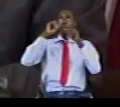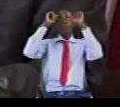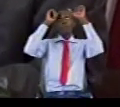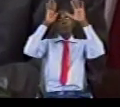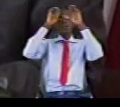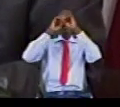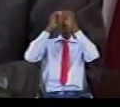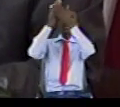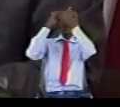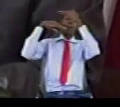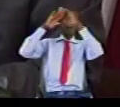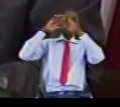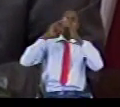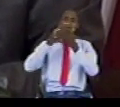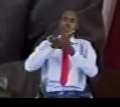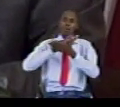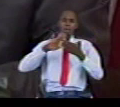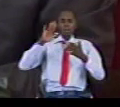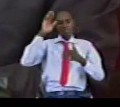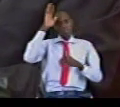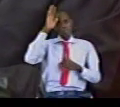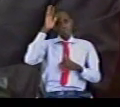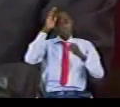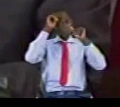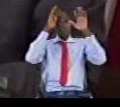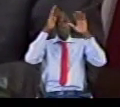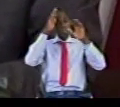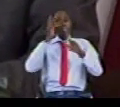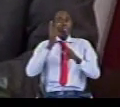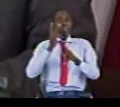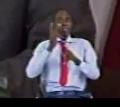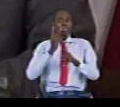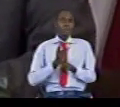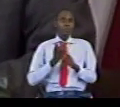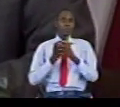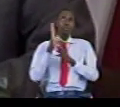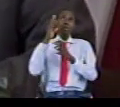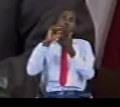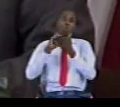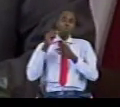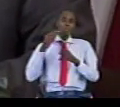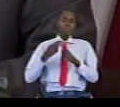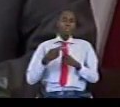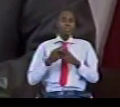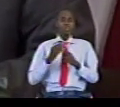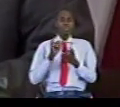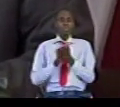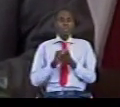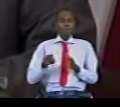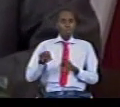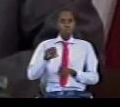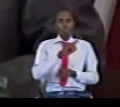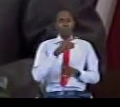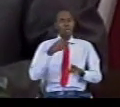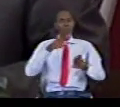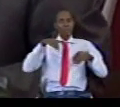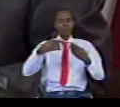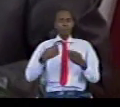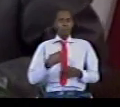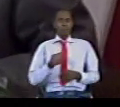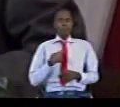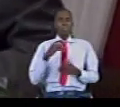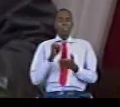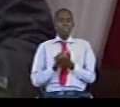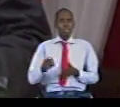Father, keep through thine own name those whom thou hast given me, that they may be